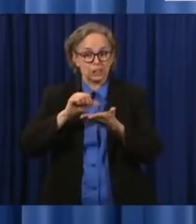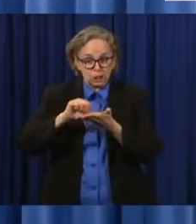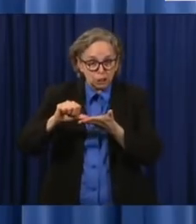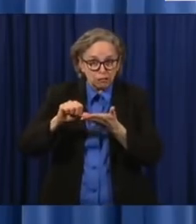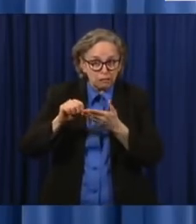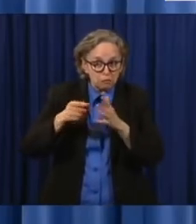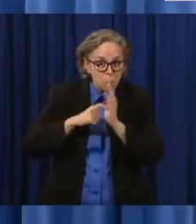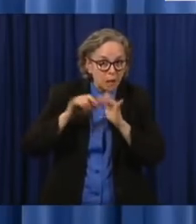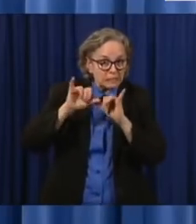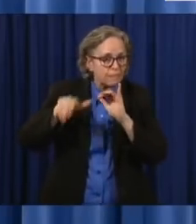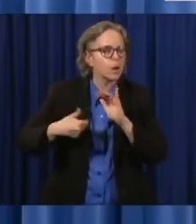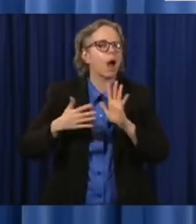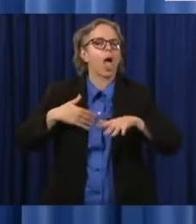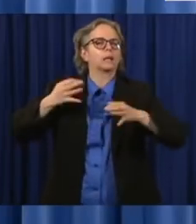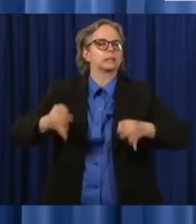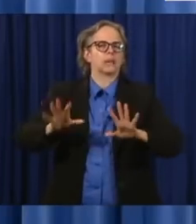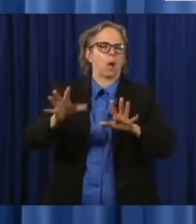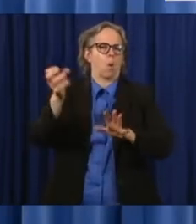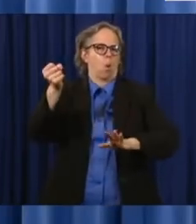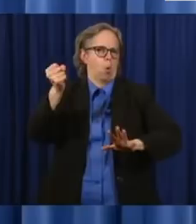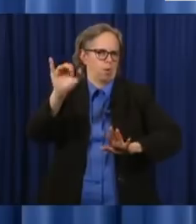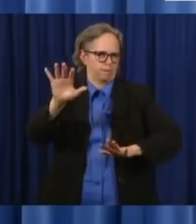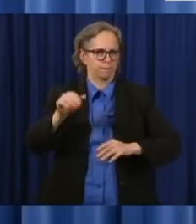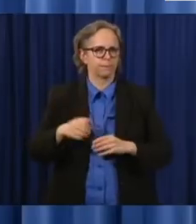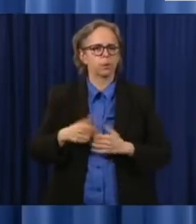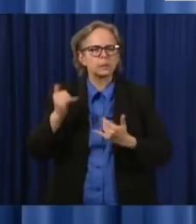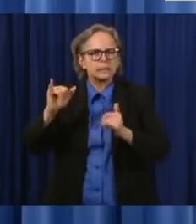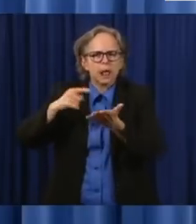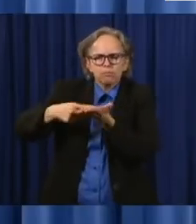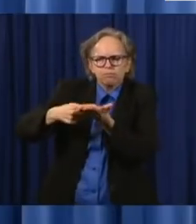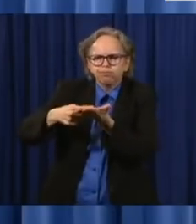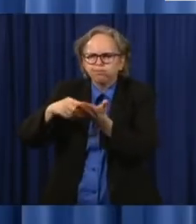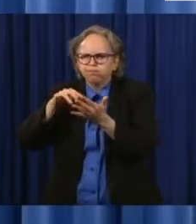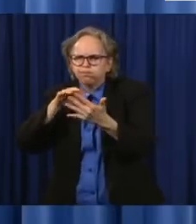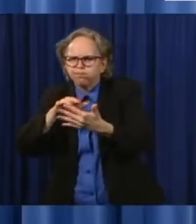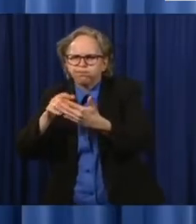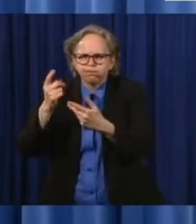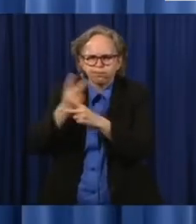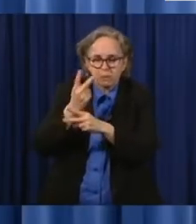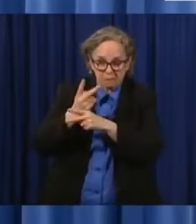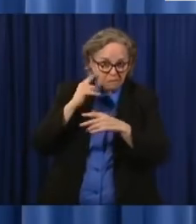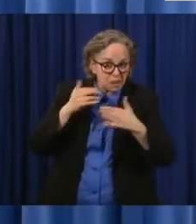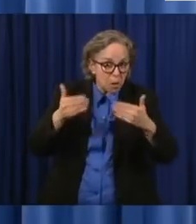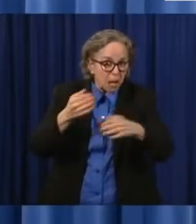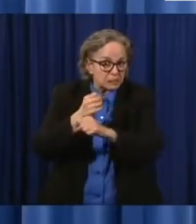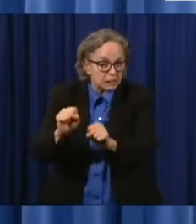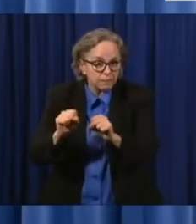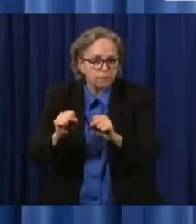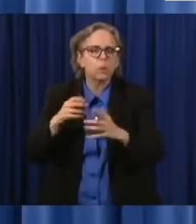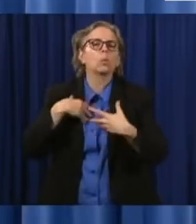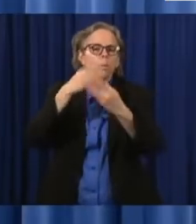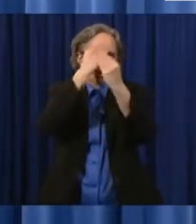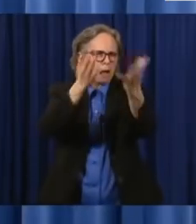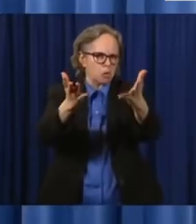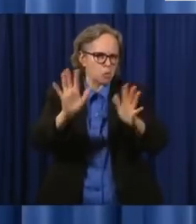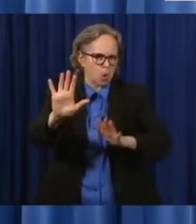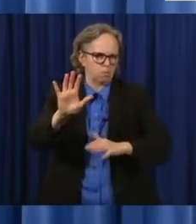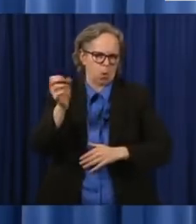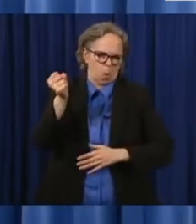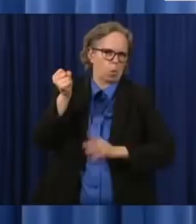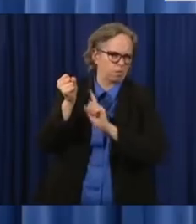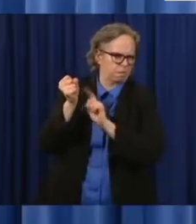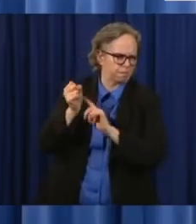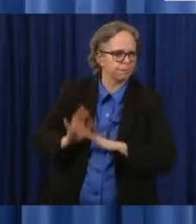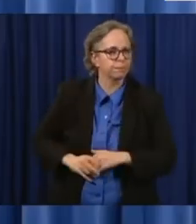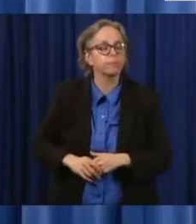that, and when we get to the point where we think it's safe to do that, we're certainly going to do it. I mean, anybody who's got anything